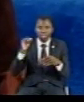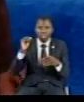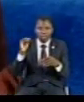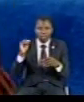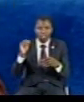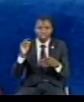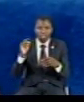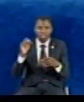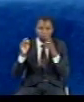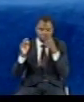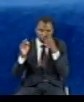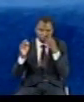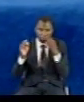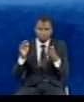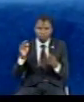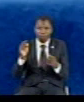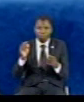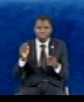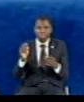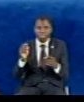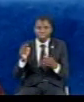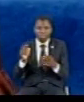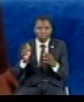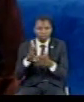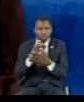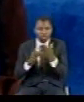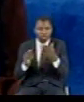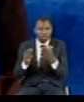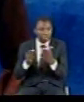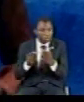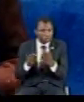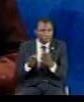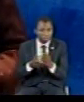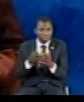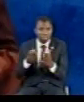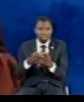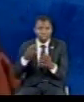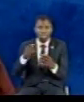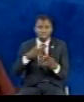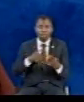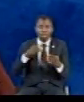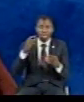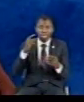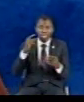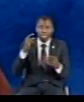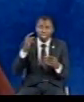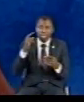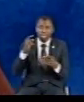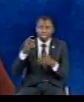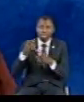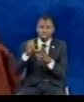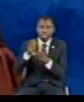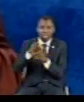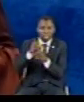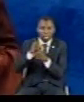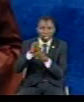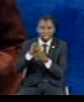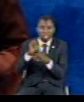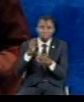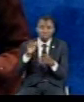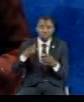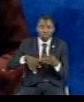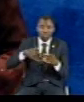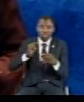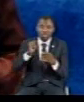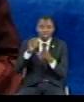year. And sometimes when I itch, tears come out of the eye, and I'll be feeling severe pain.